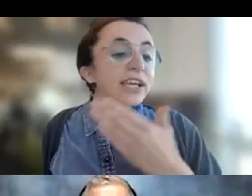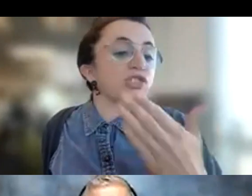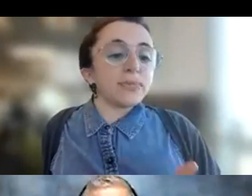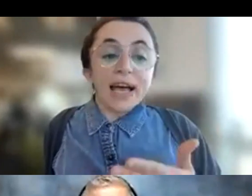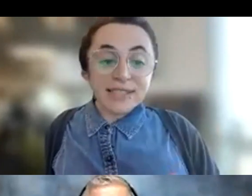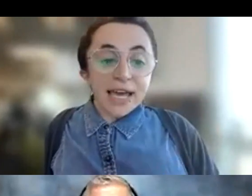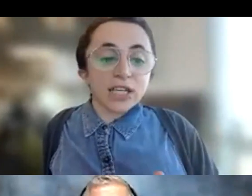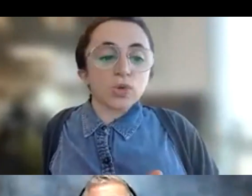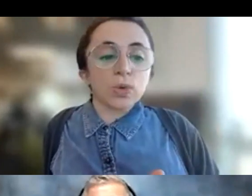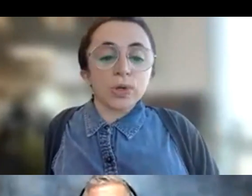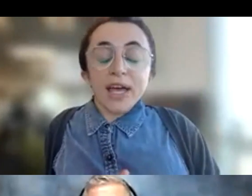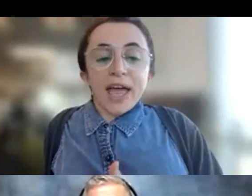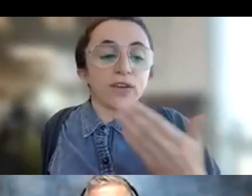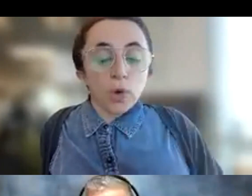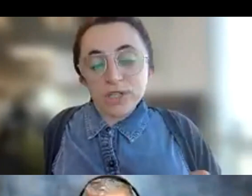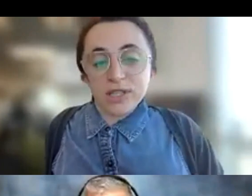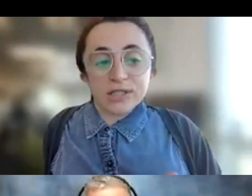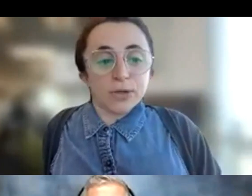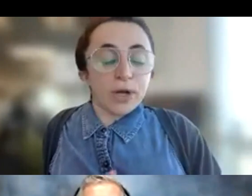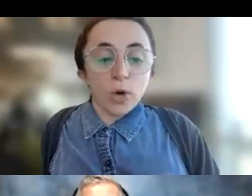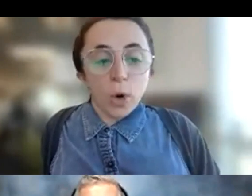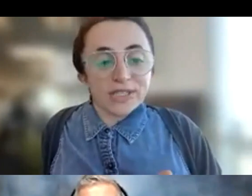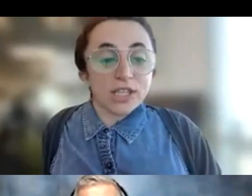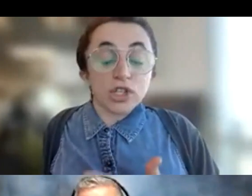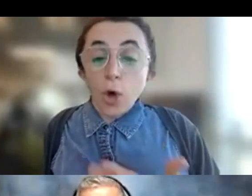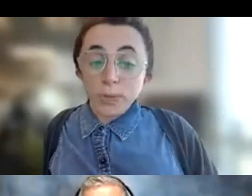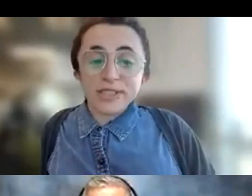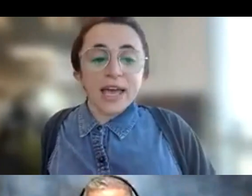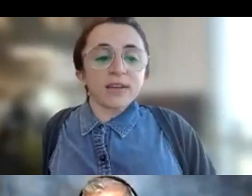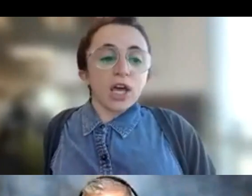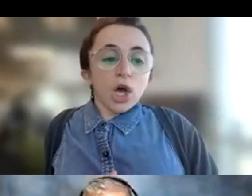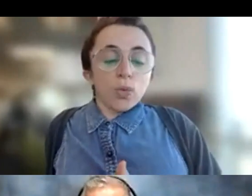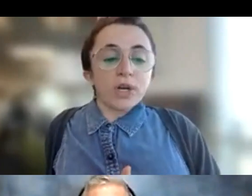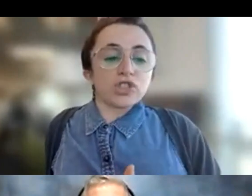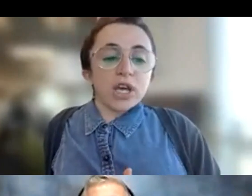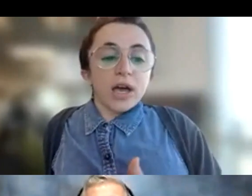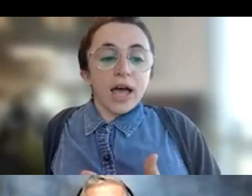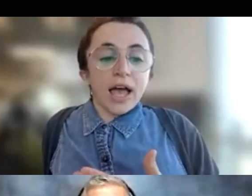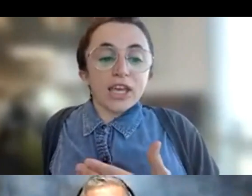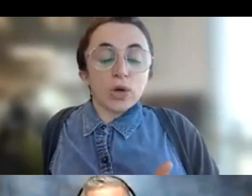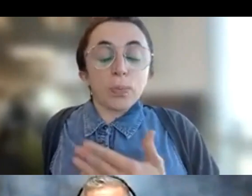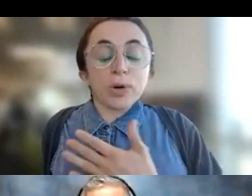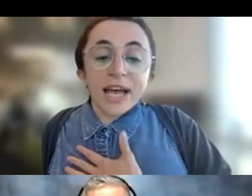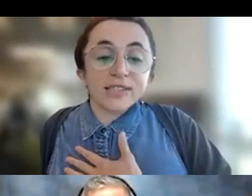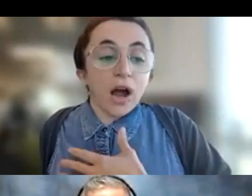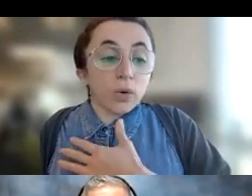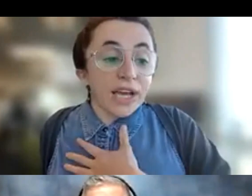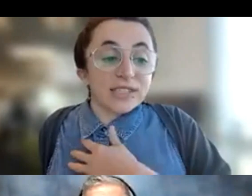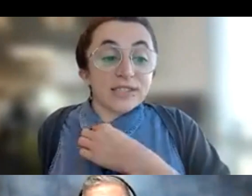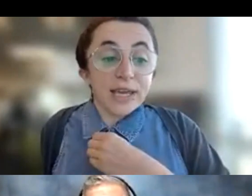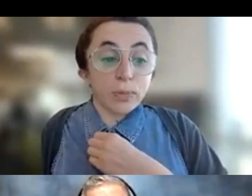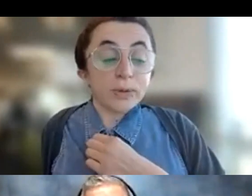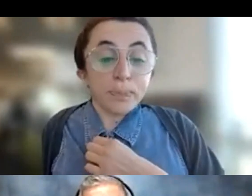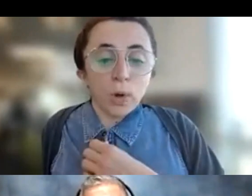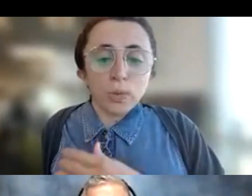the HCBS settings rule, and of course the Supreme Court decision of Olmstead, which protects our rights